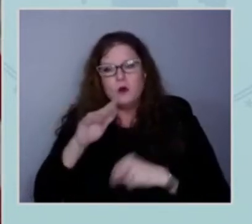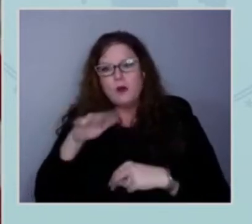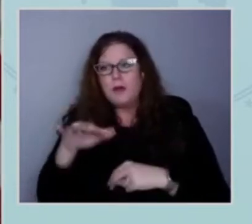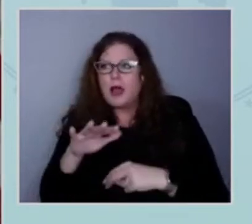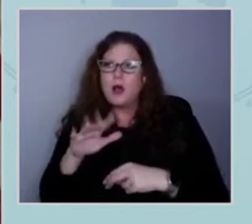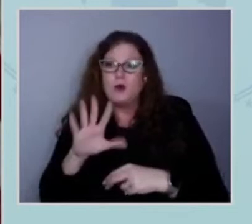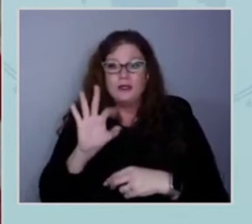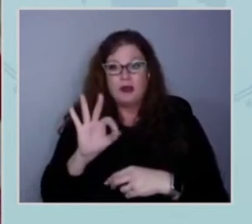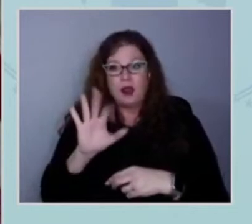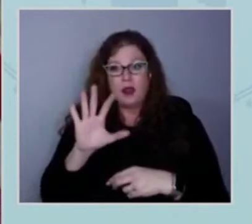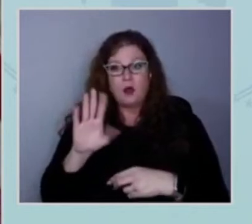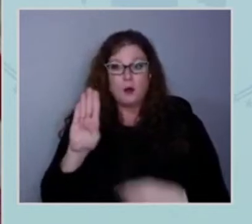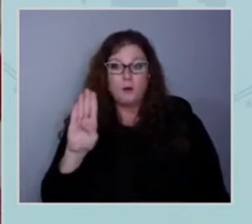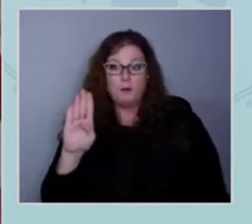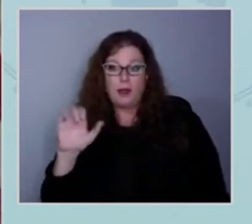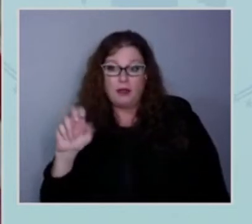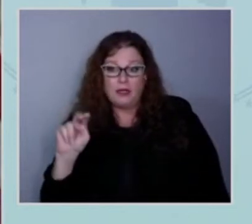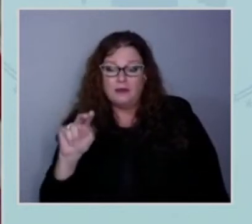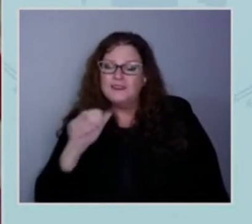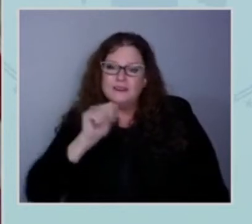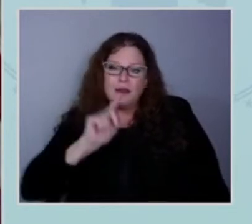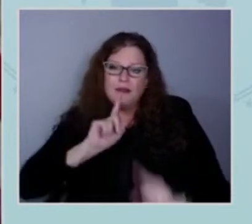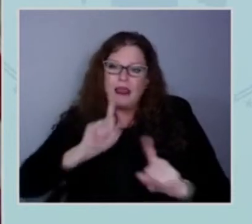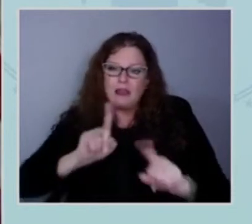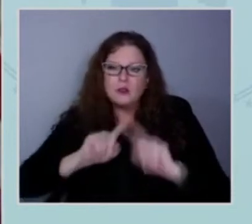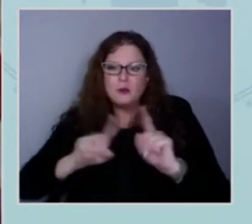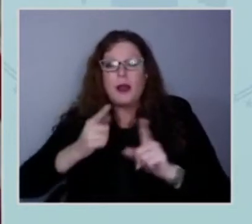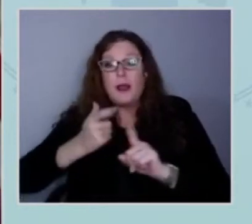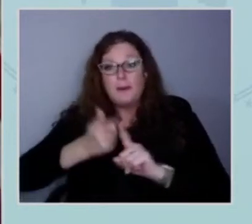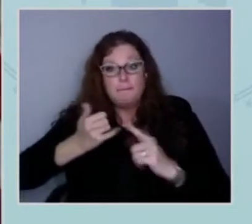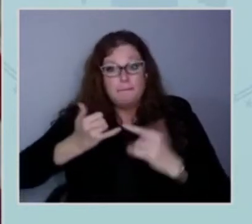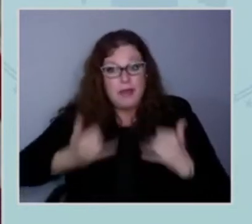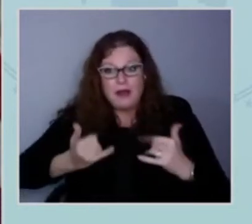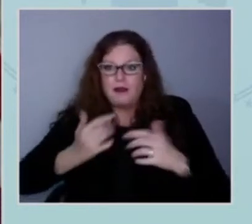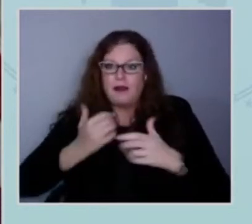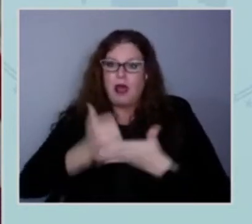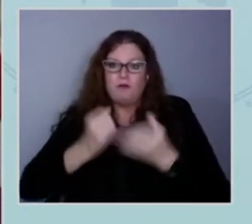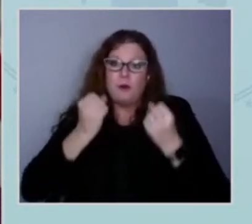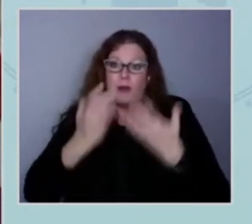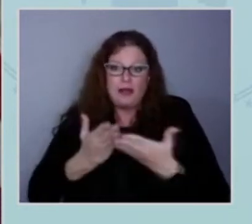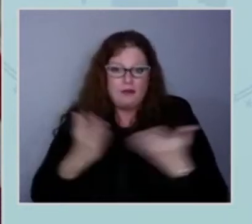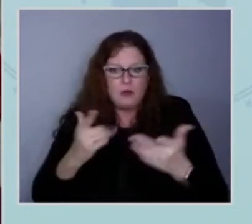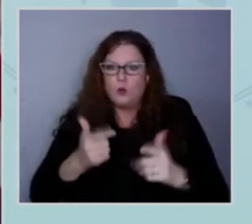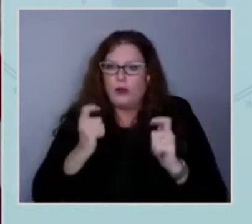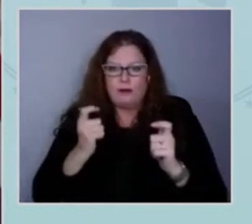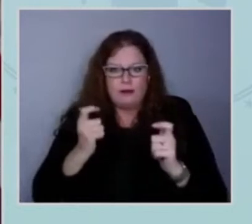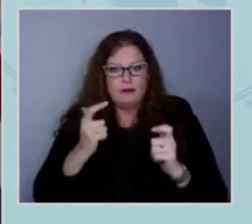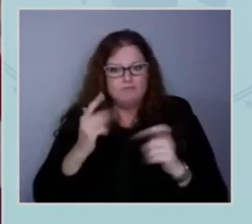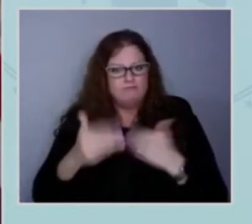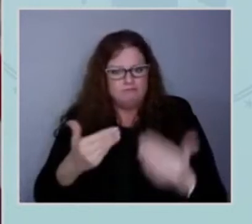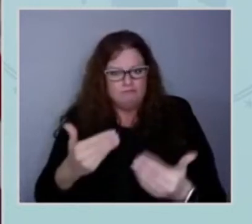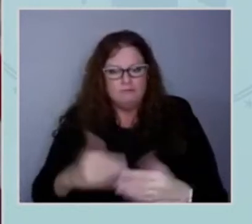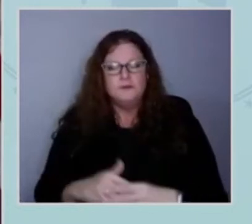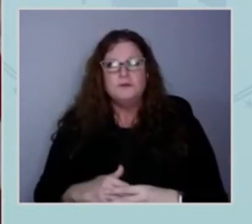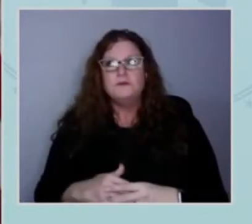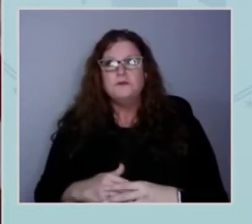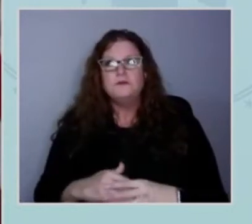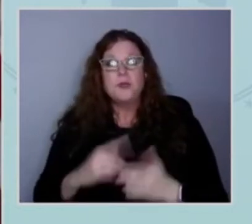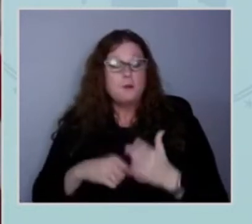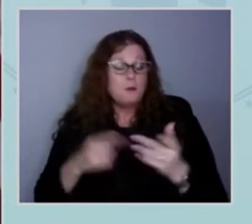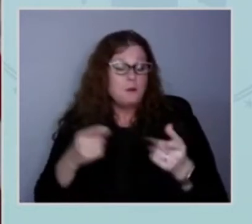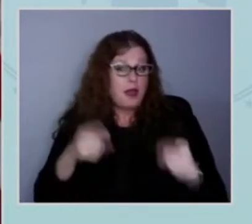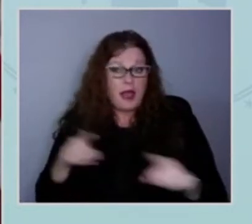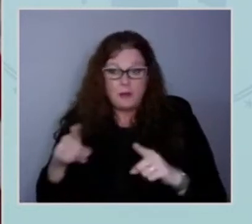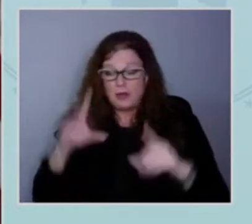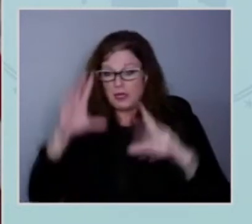They just finally decided, they negotiated something for about $900 billion. Wouldn't be the answer, but it'd bring immediate help for a lot of